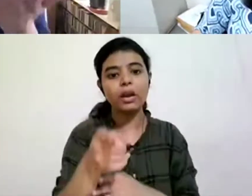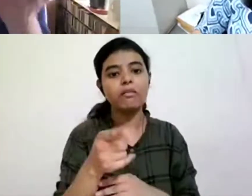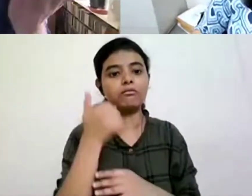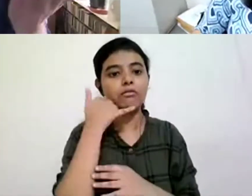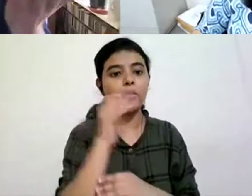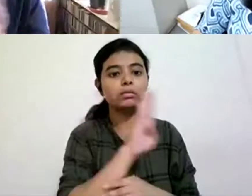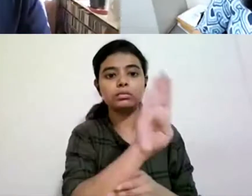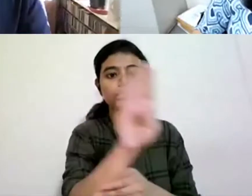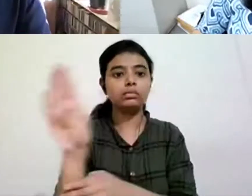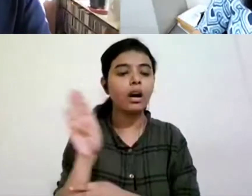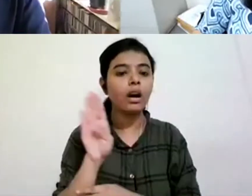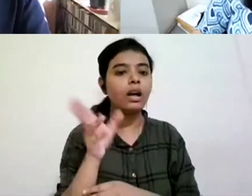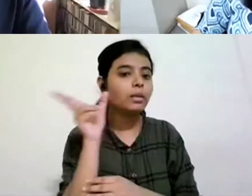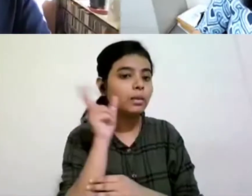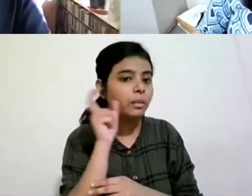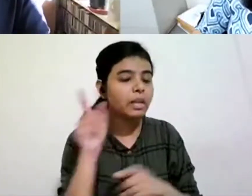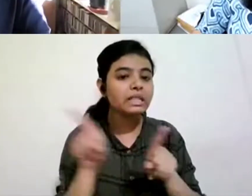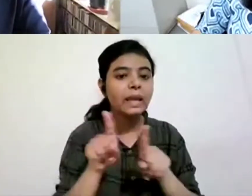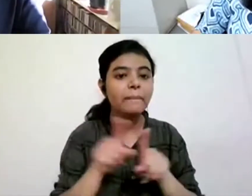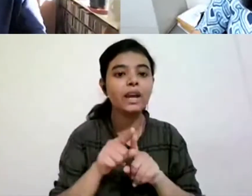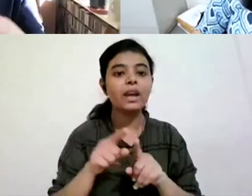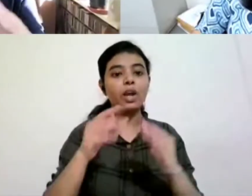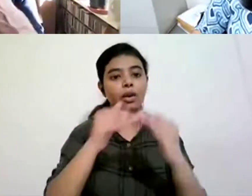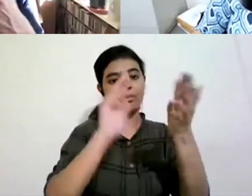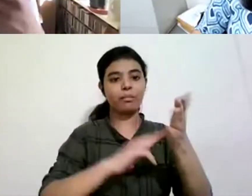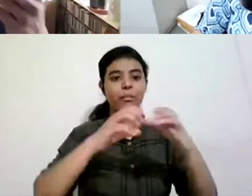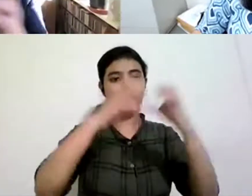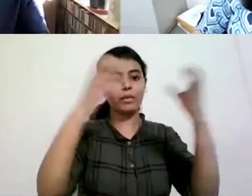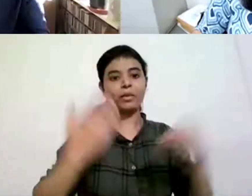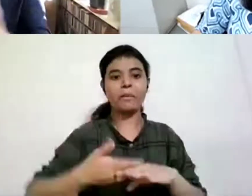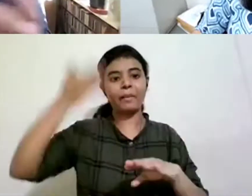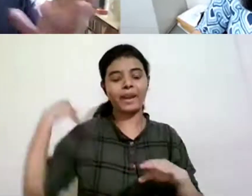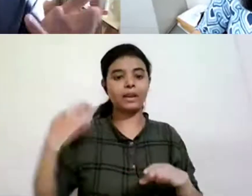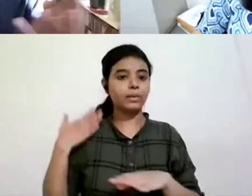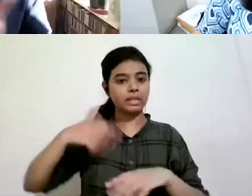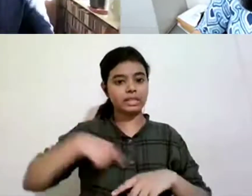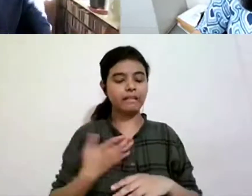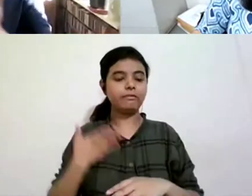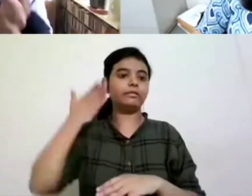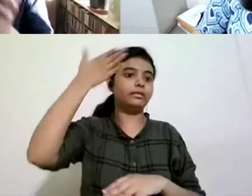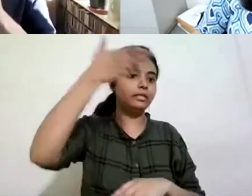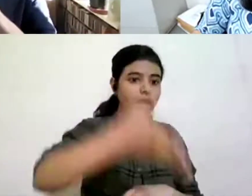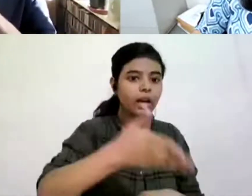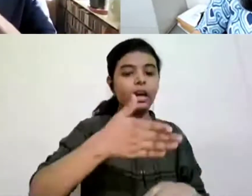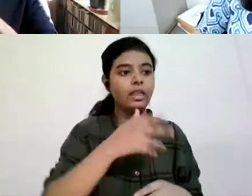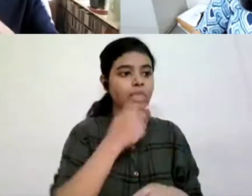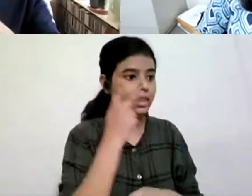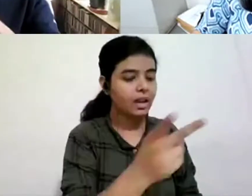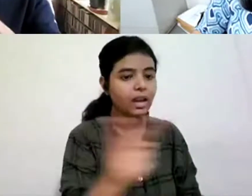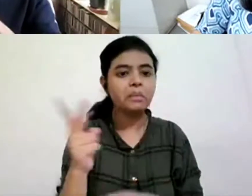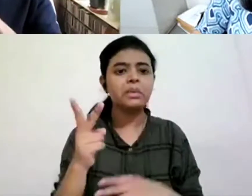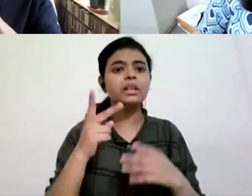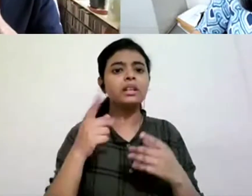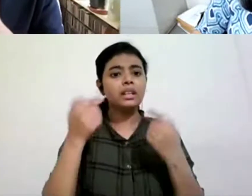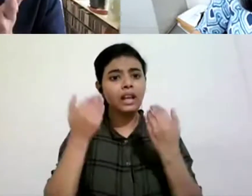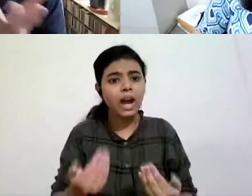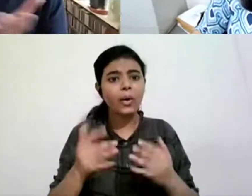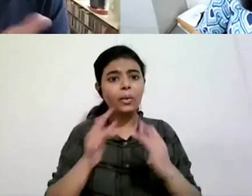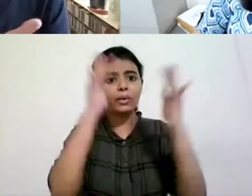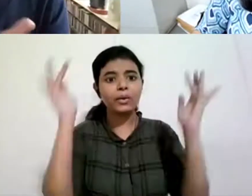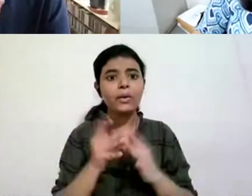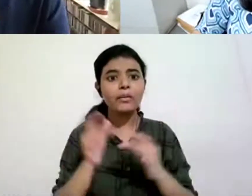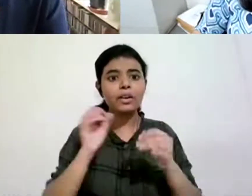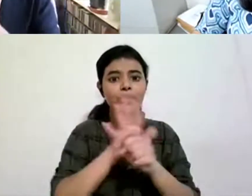are calling the museum, and the museum guide is guiding you through a room with telling you a